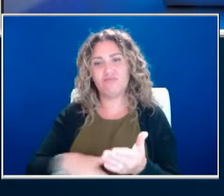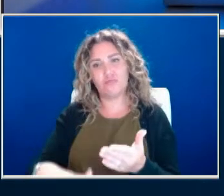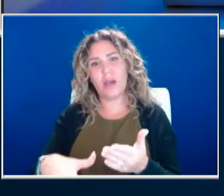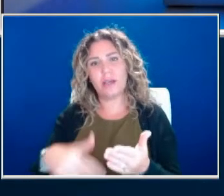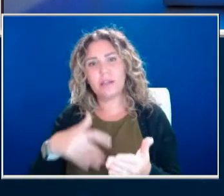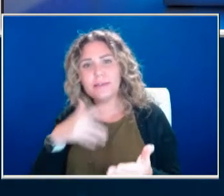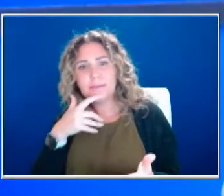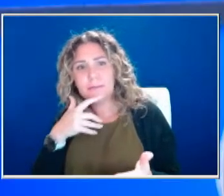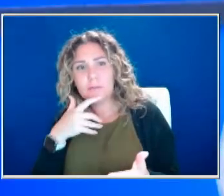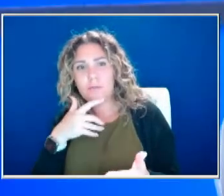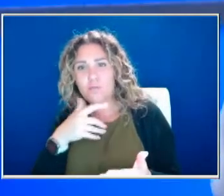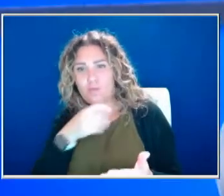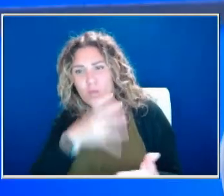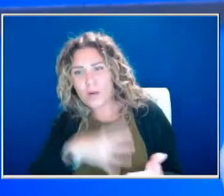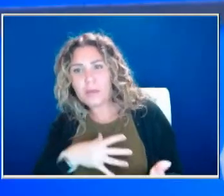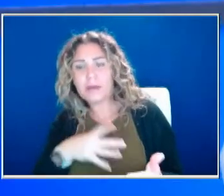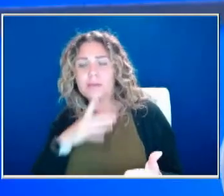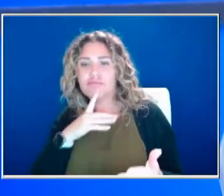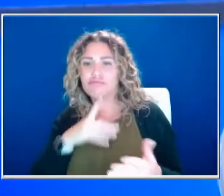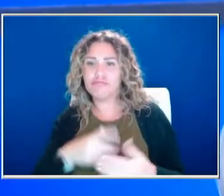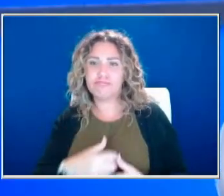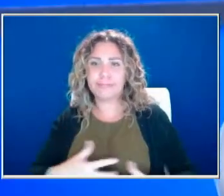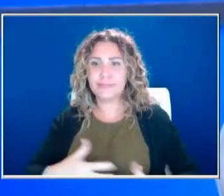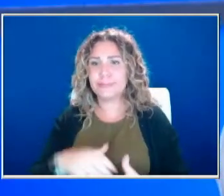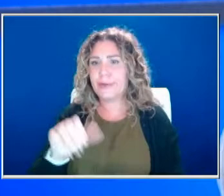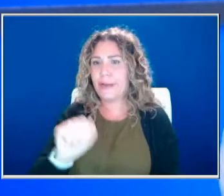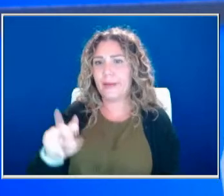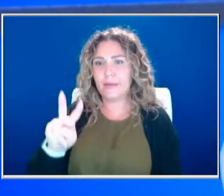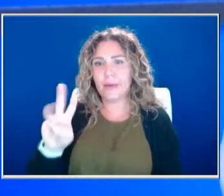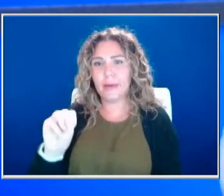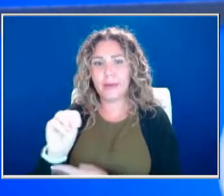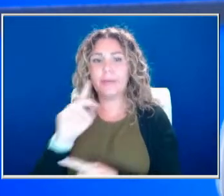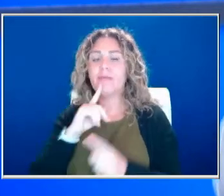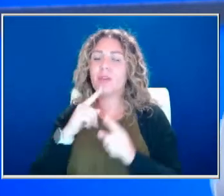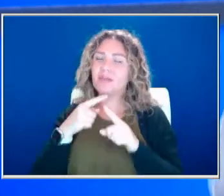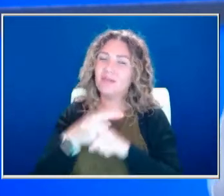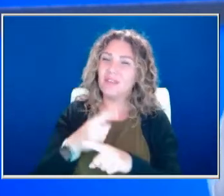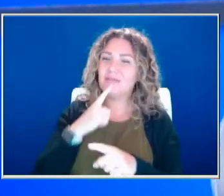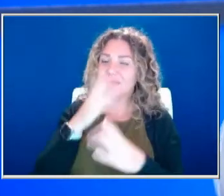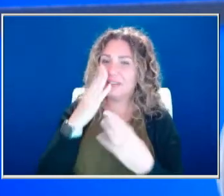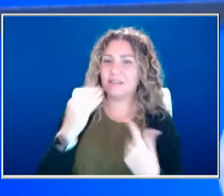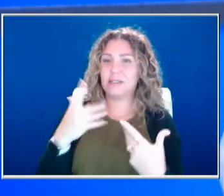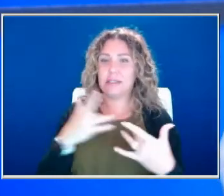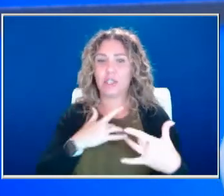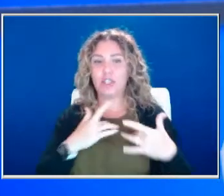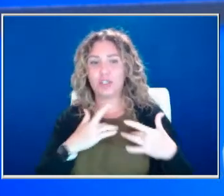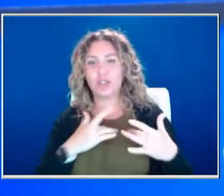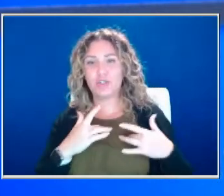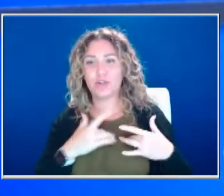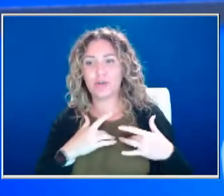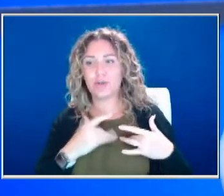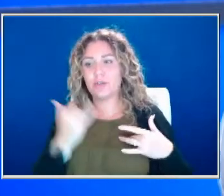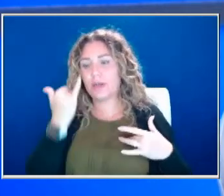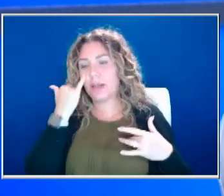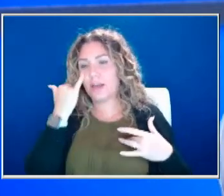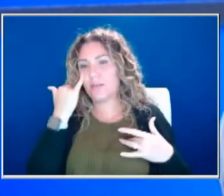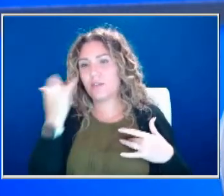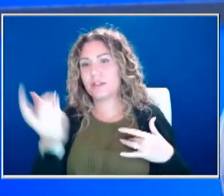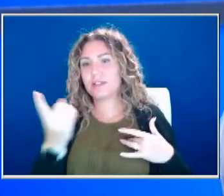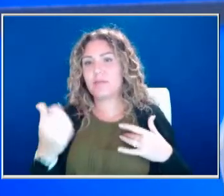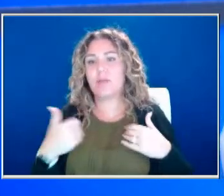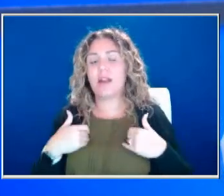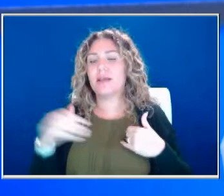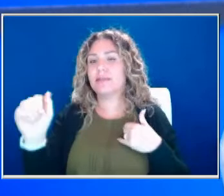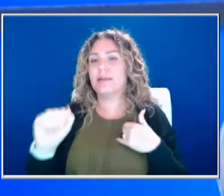AVM. Yeah, so there's some conflicting data, but there is a concern that if somebody has an AVM and they